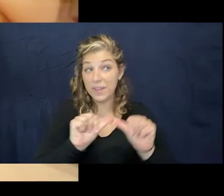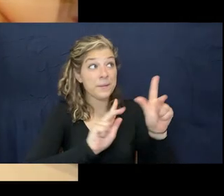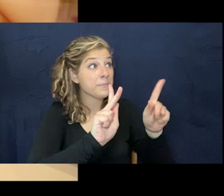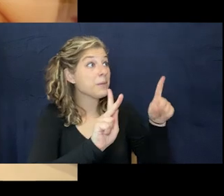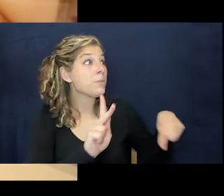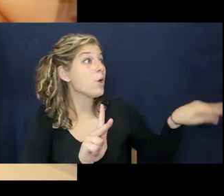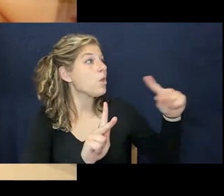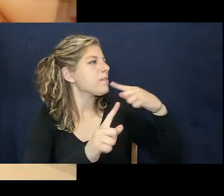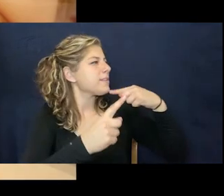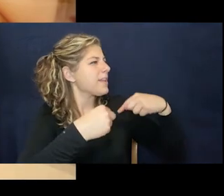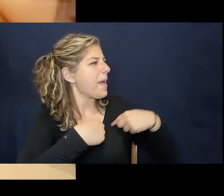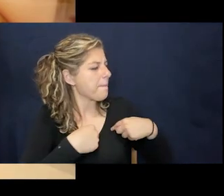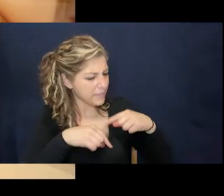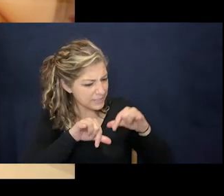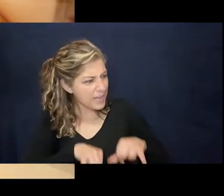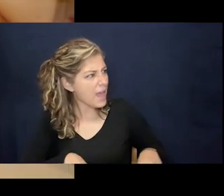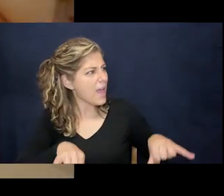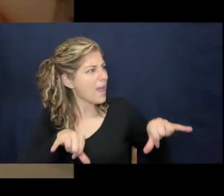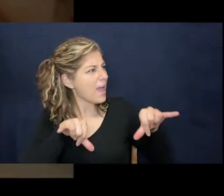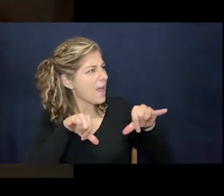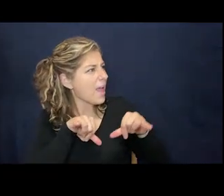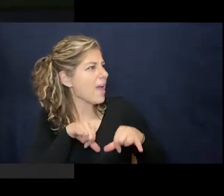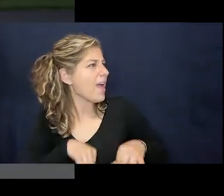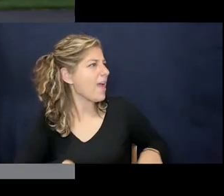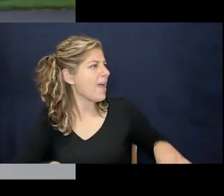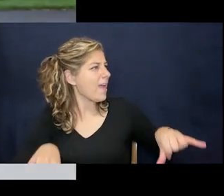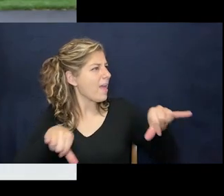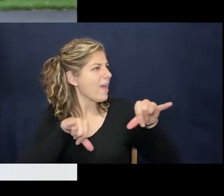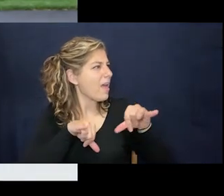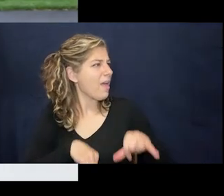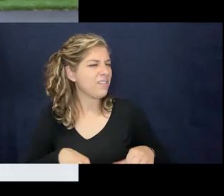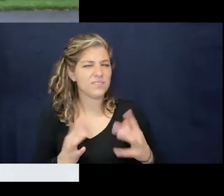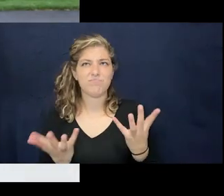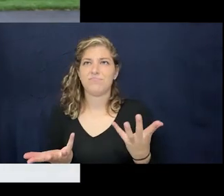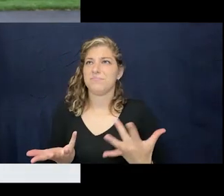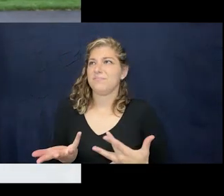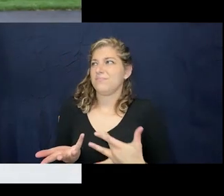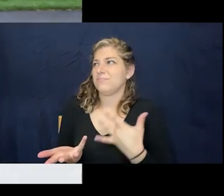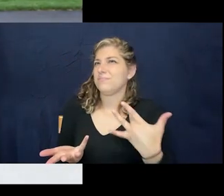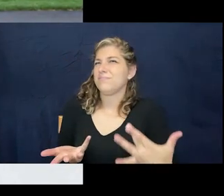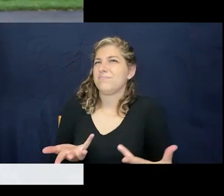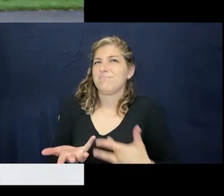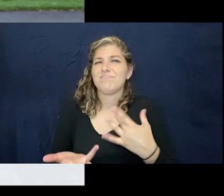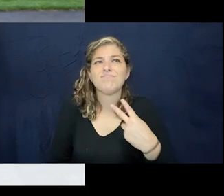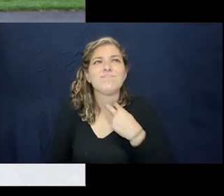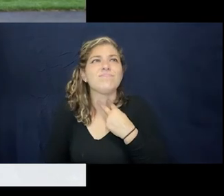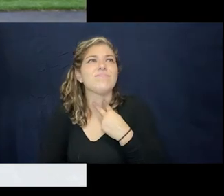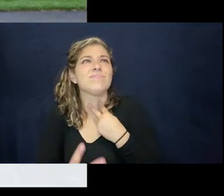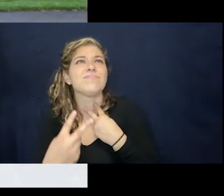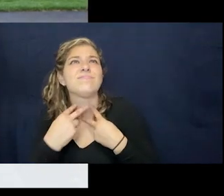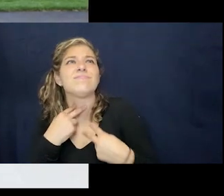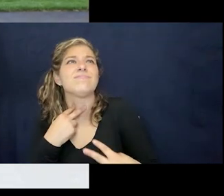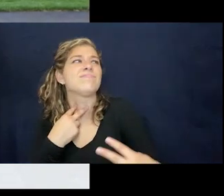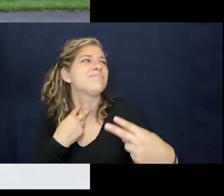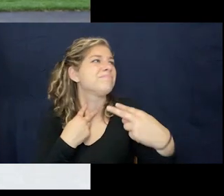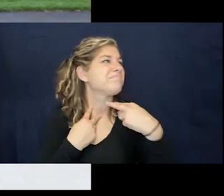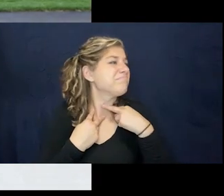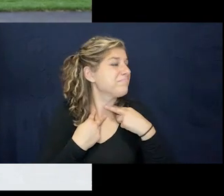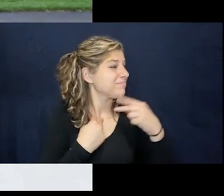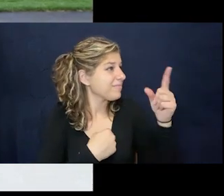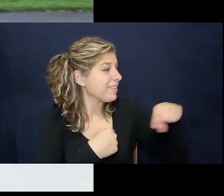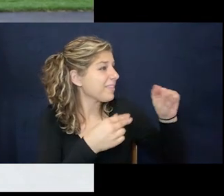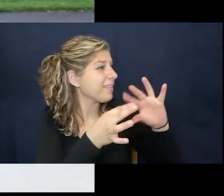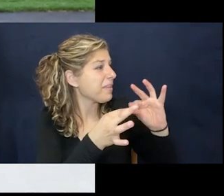I'm told to stay smack dab in the knowledge of